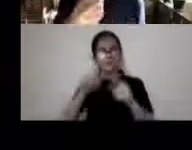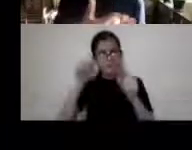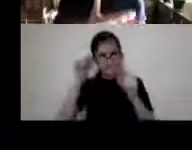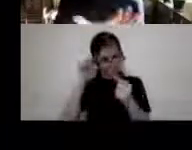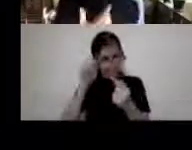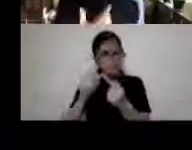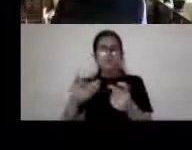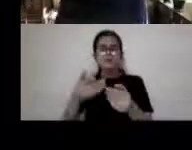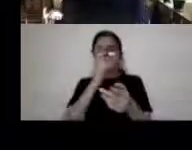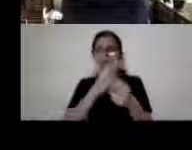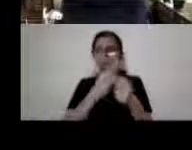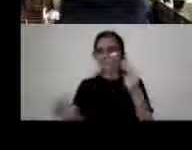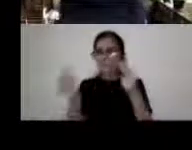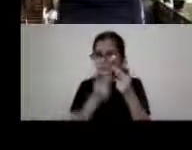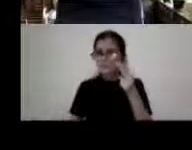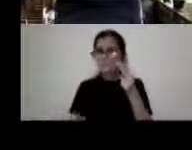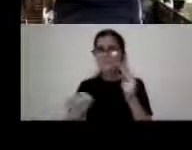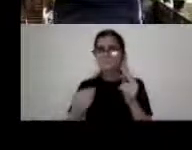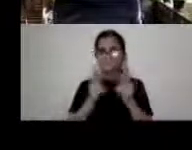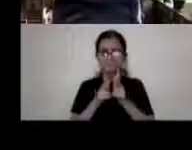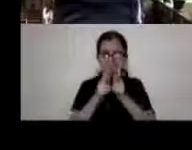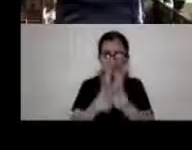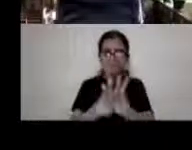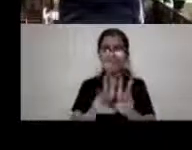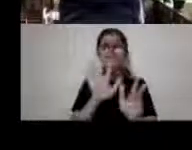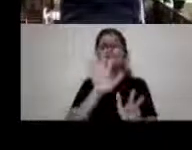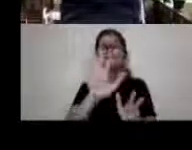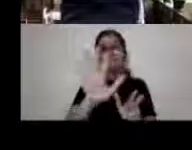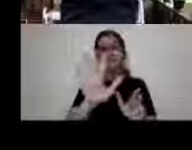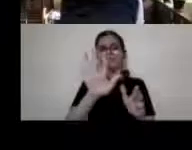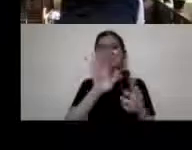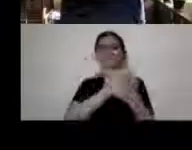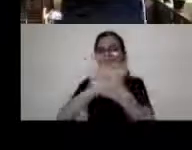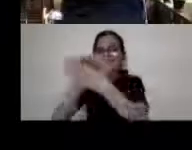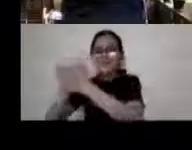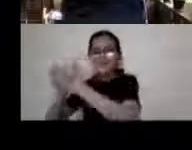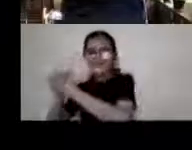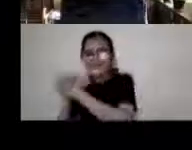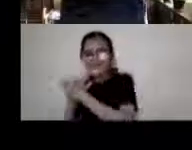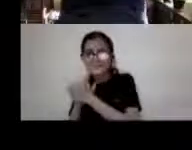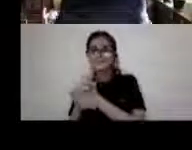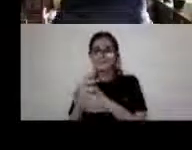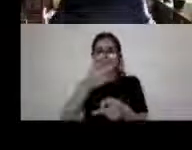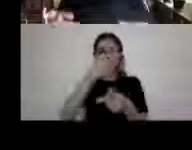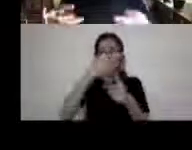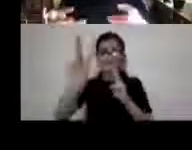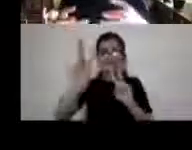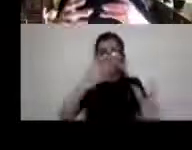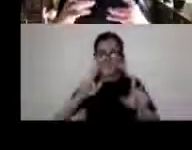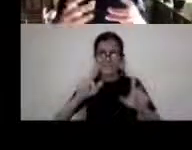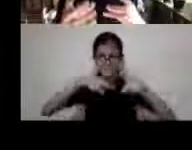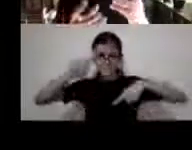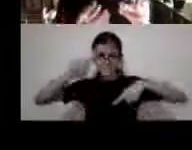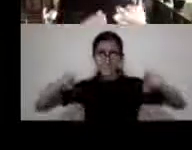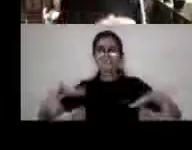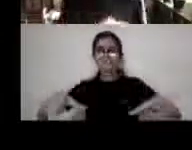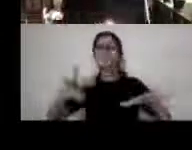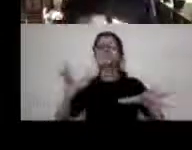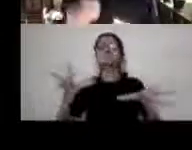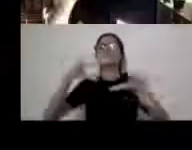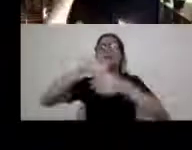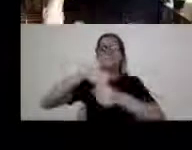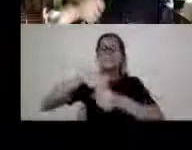story about 5 friends to them in very different ways. We are combining 2 kinds